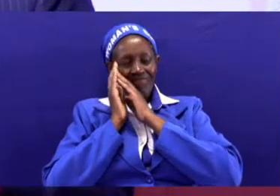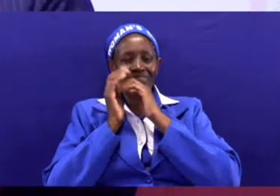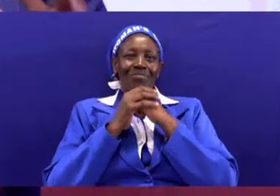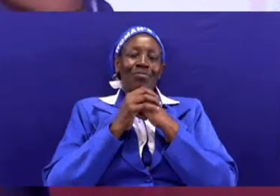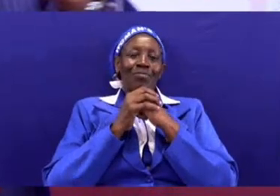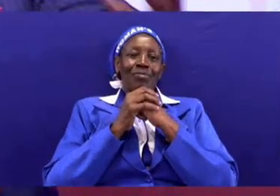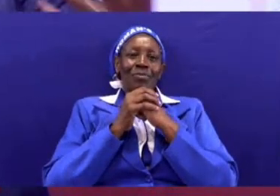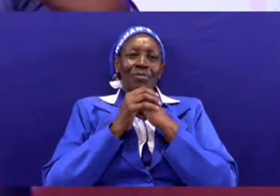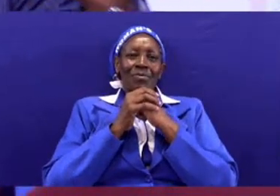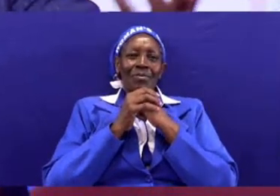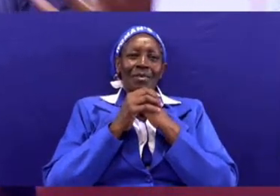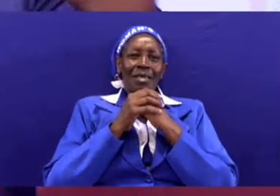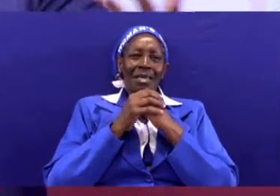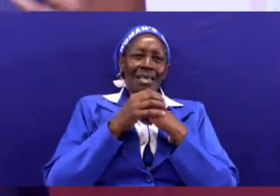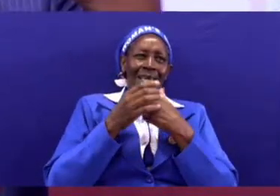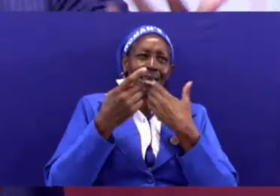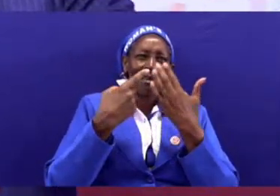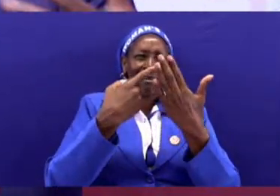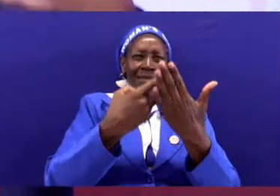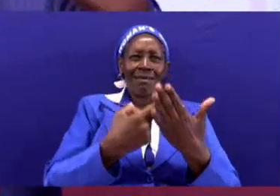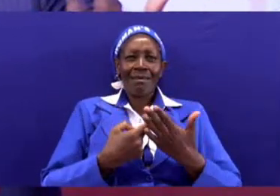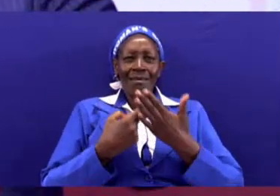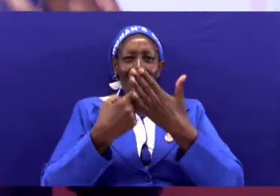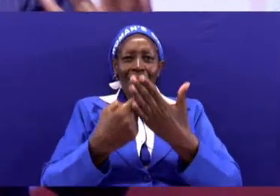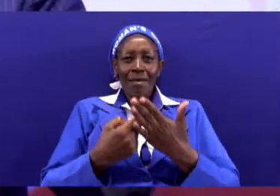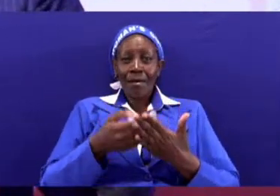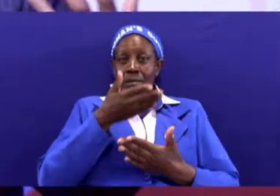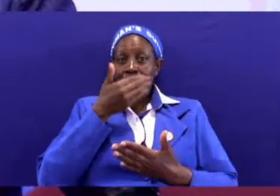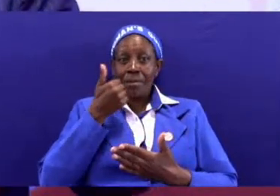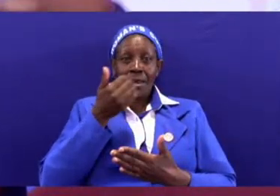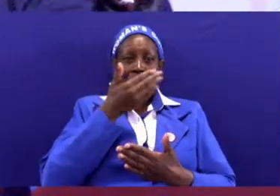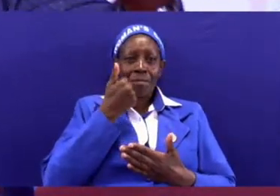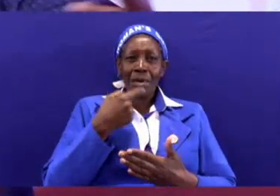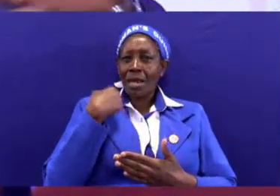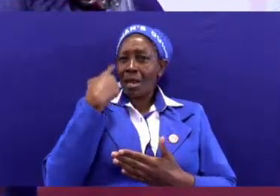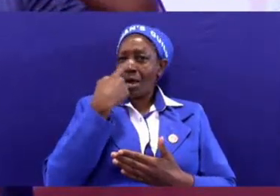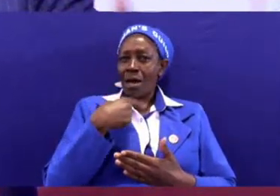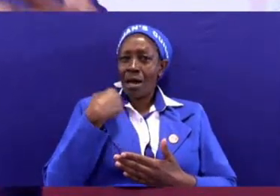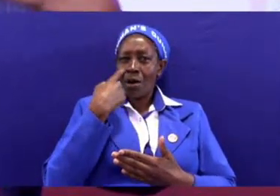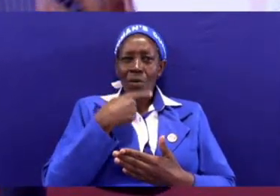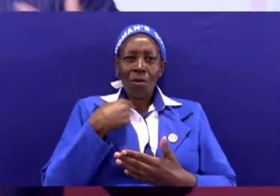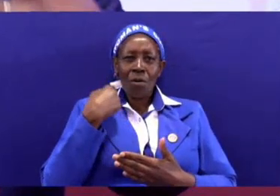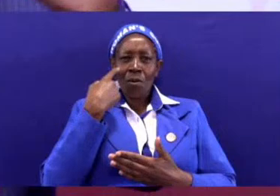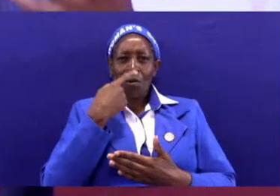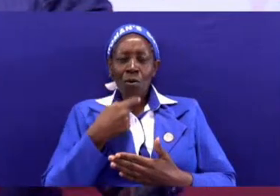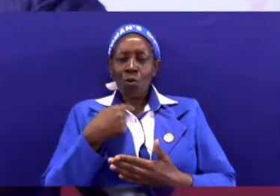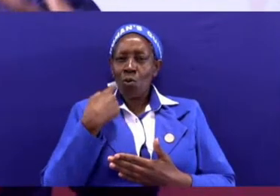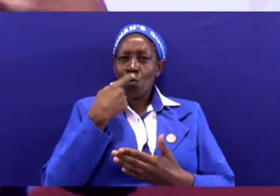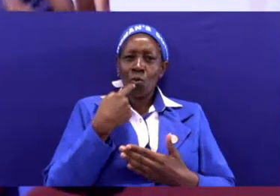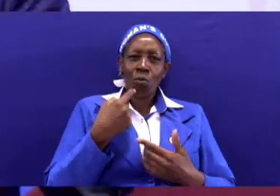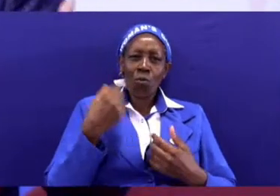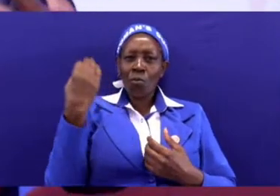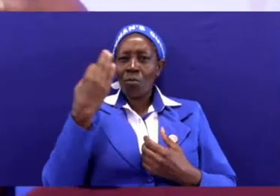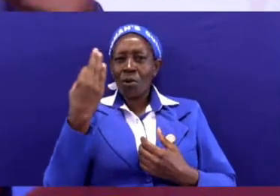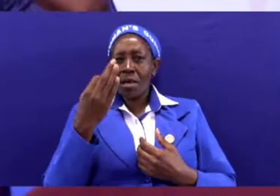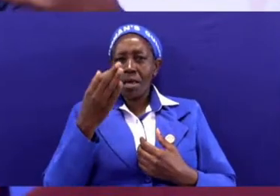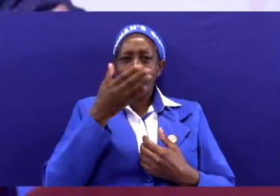They're debating who is better, who is better. And these are the games we play in our congregations. Who is a better elder, who is a better preacher, who is a